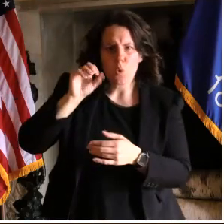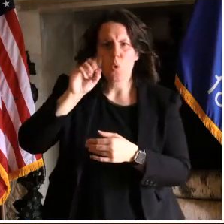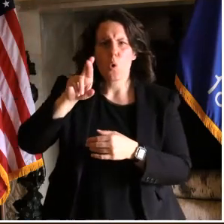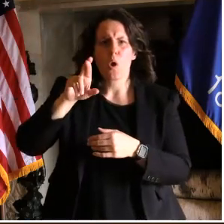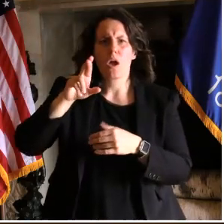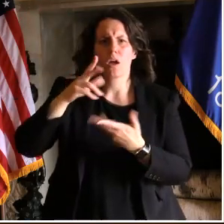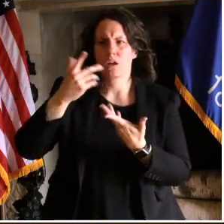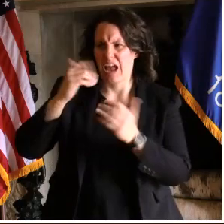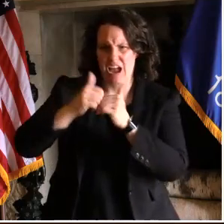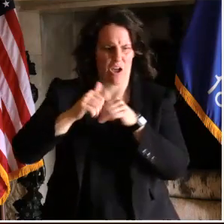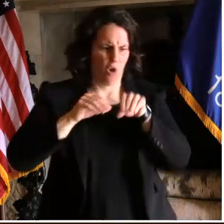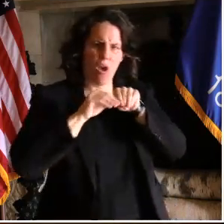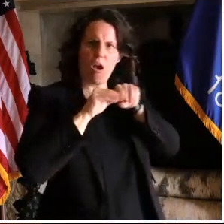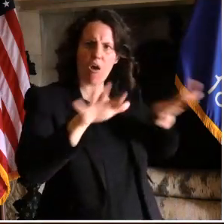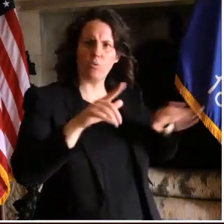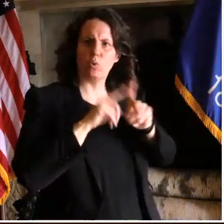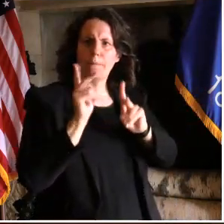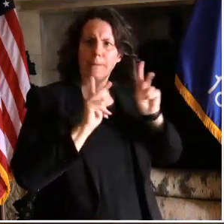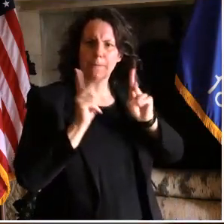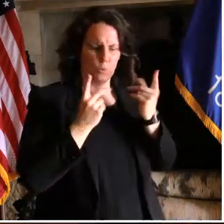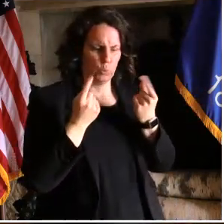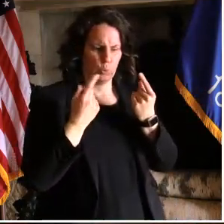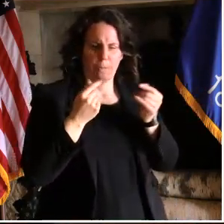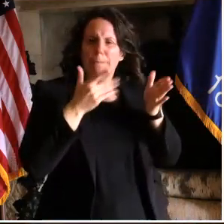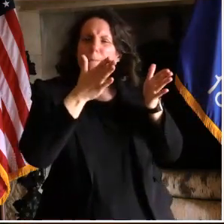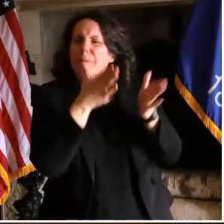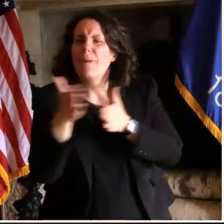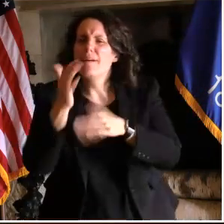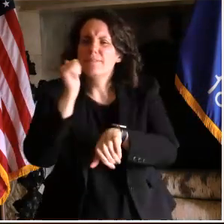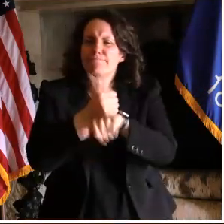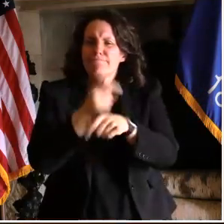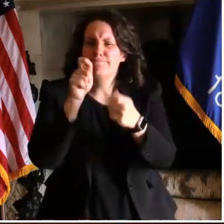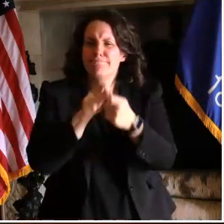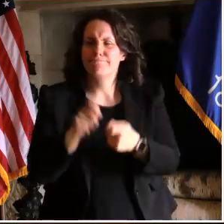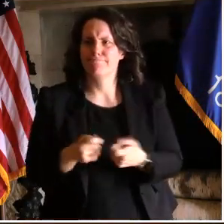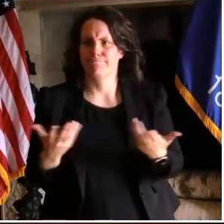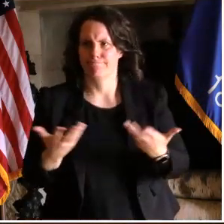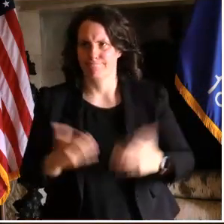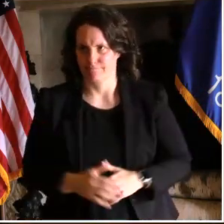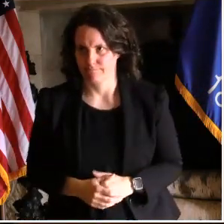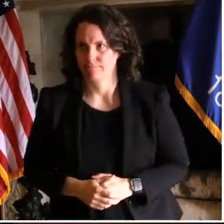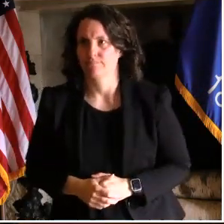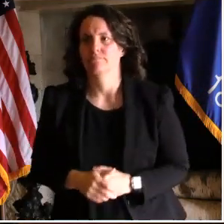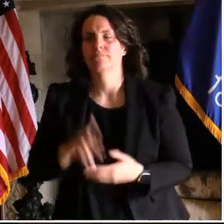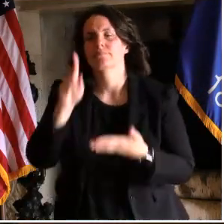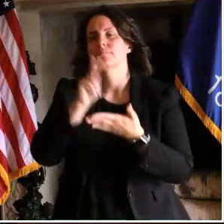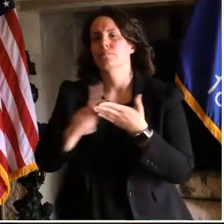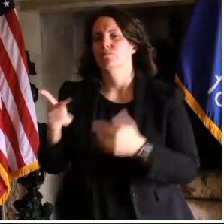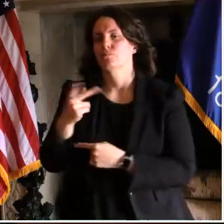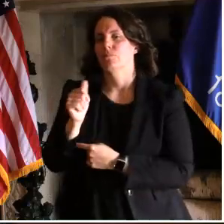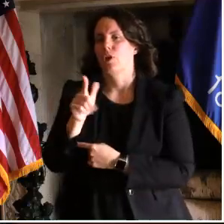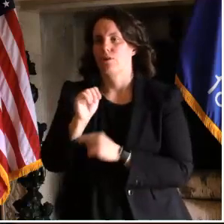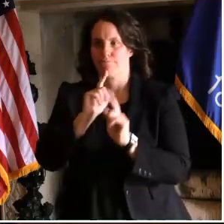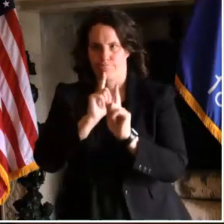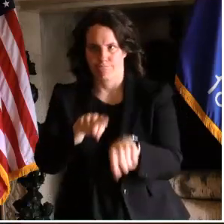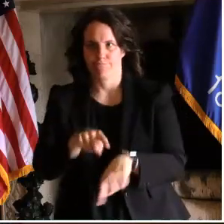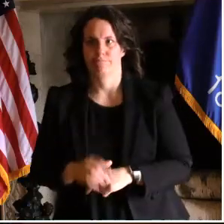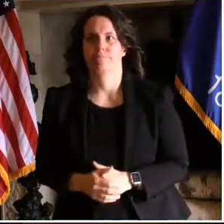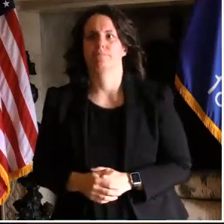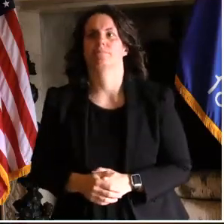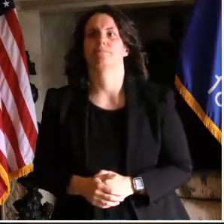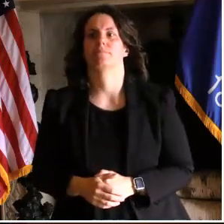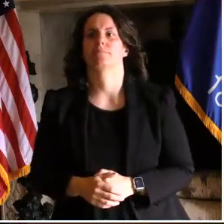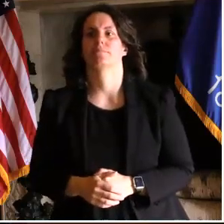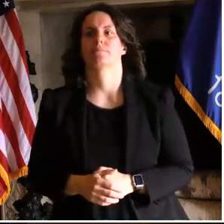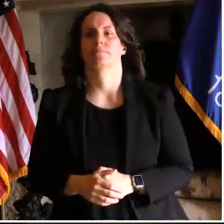workers? So we will, this is Andrea, and General Knapp may want to jump in here as well. We